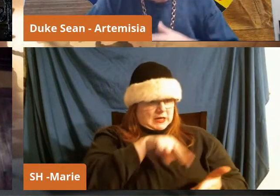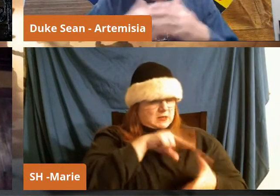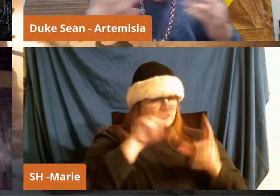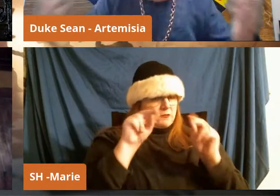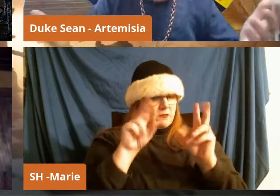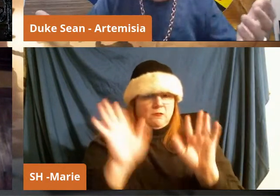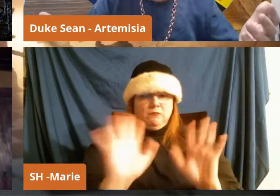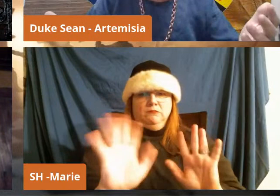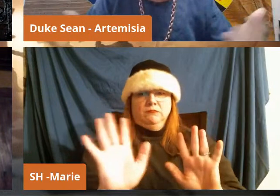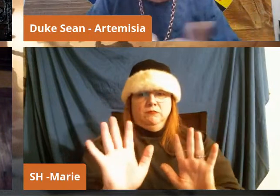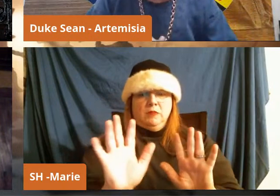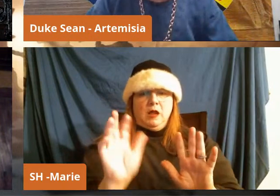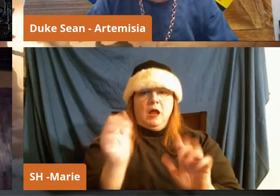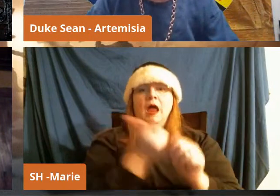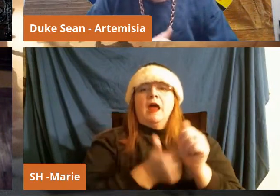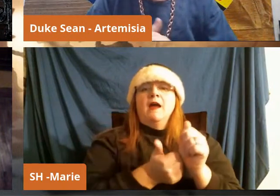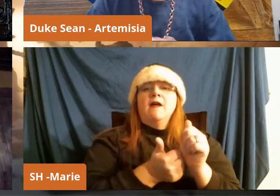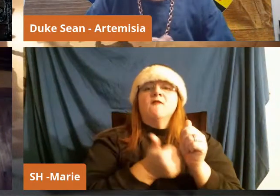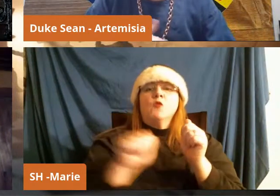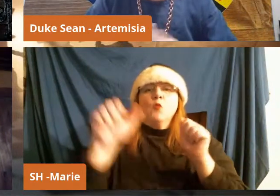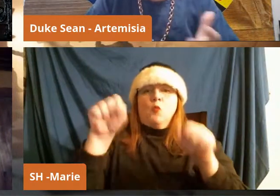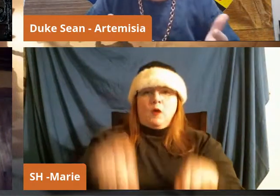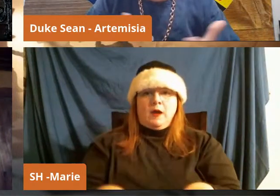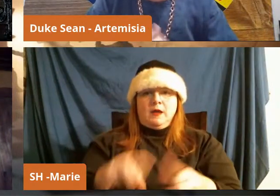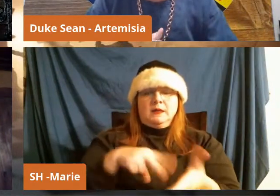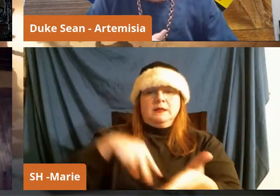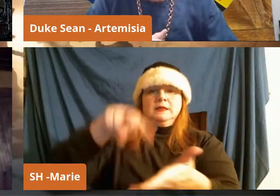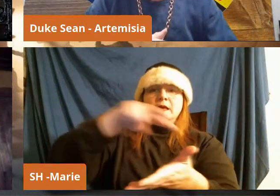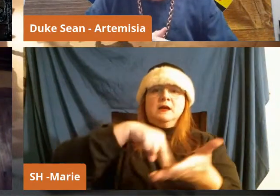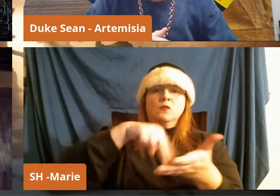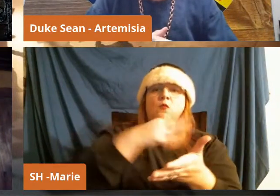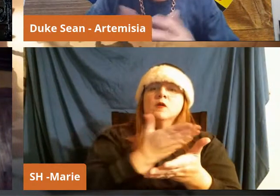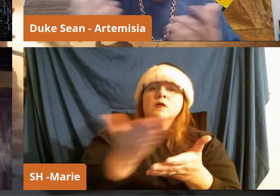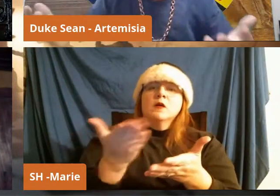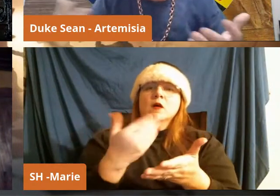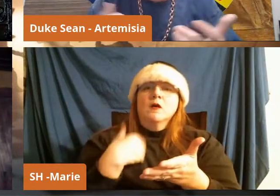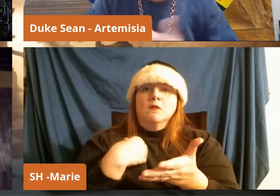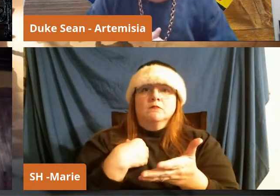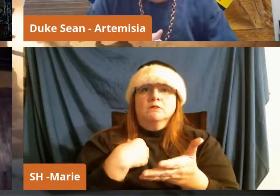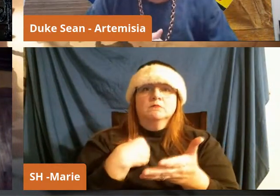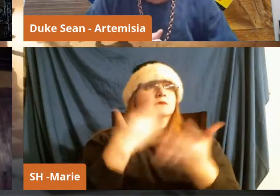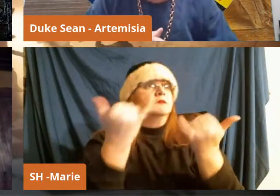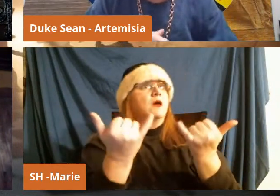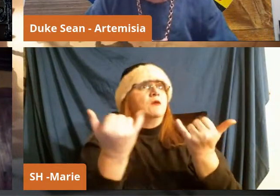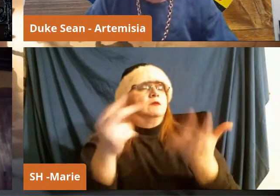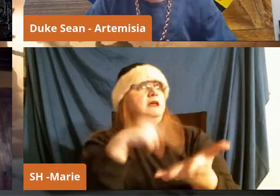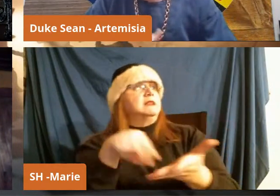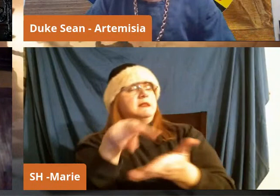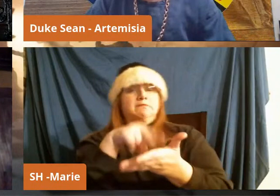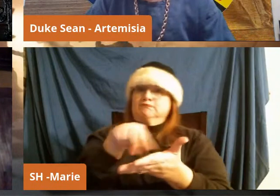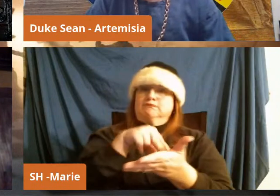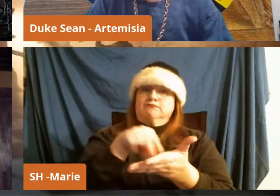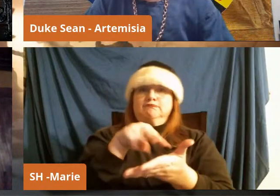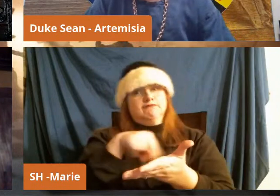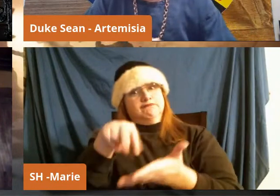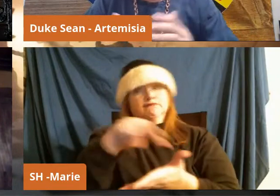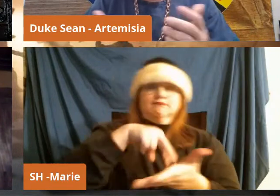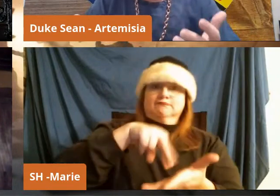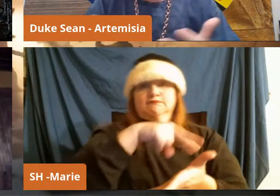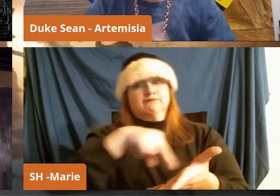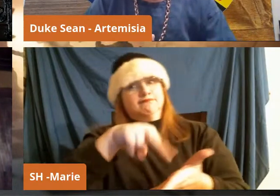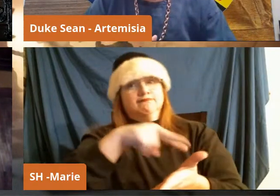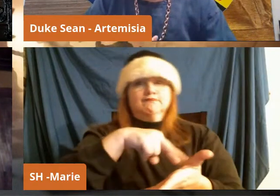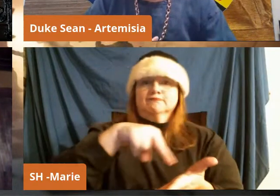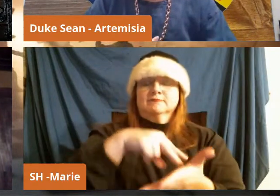It was available to everybody. But it was one of those things like, okay, now we're dancing, you know.